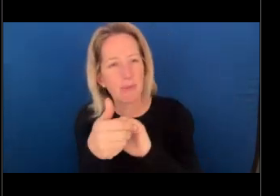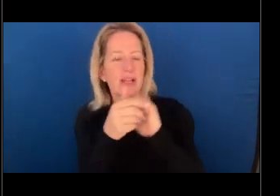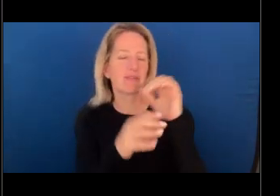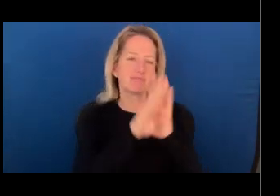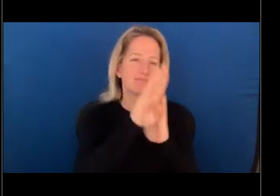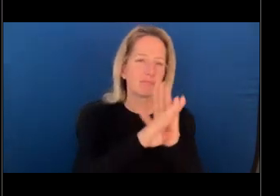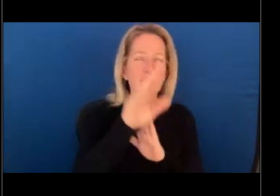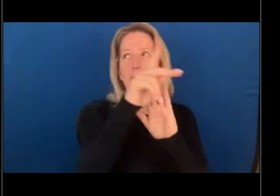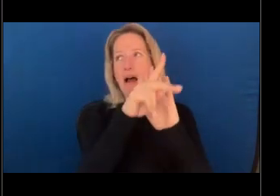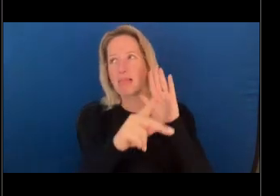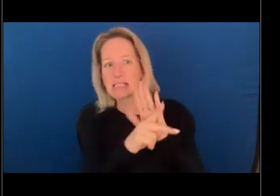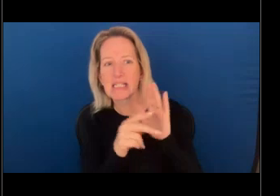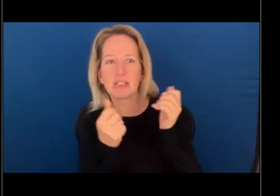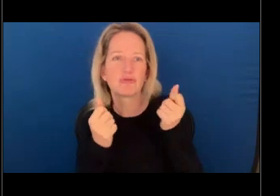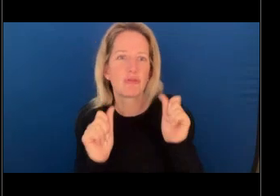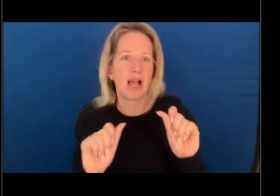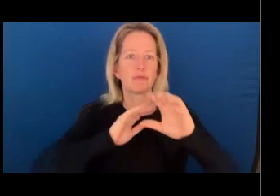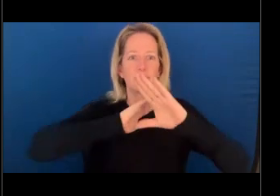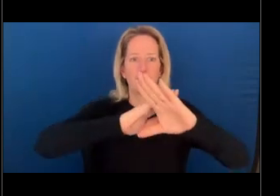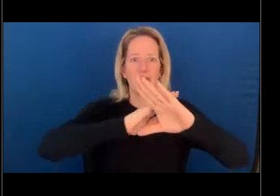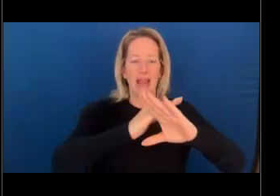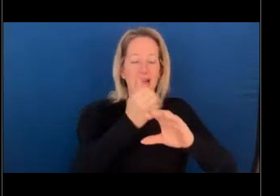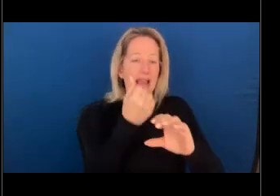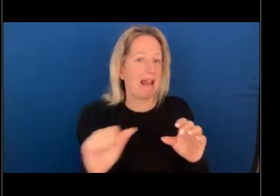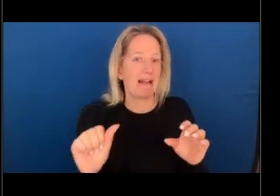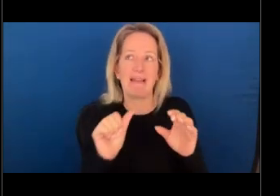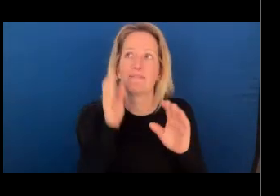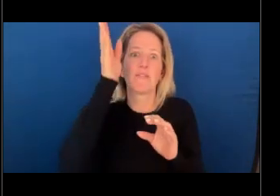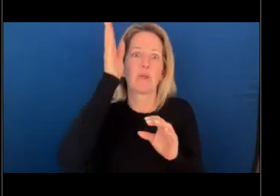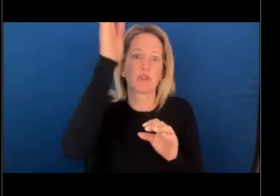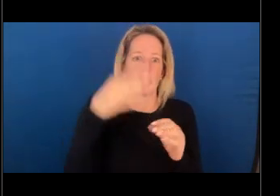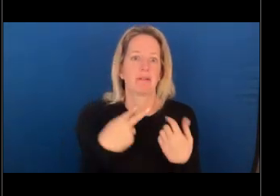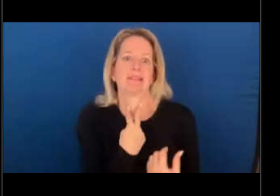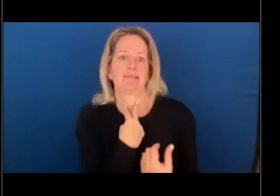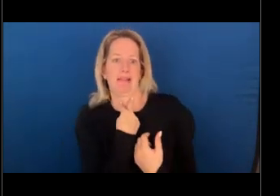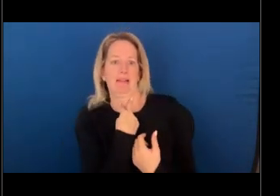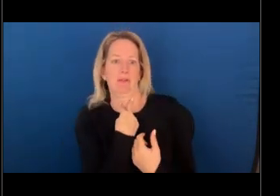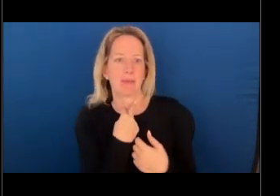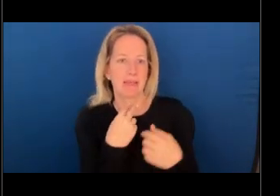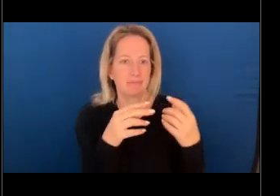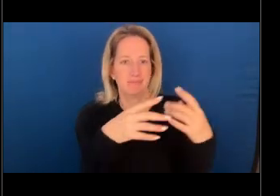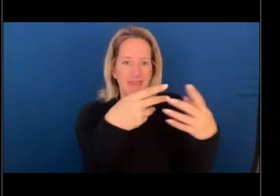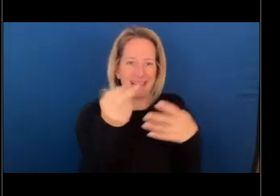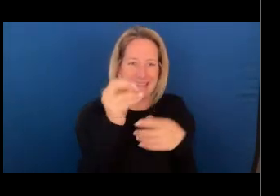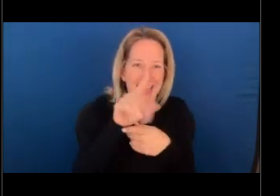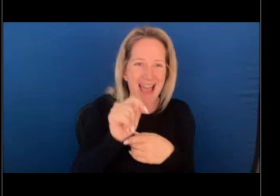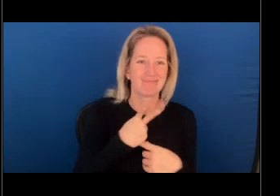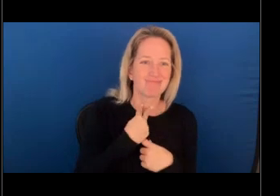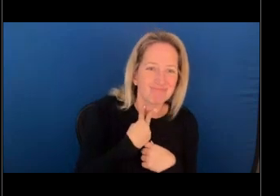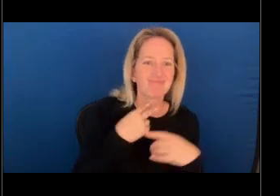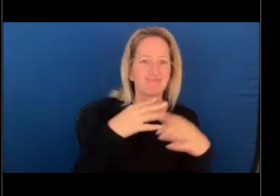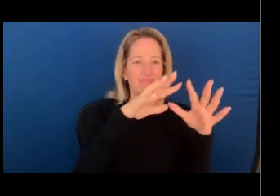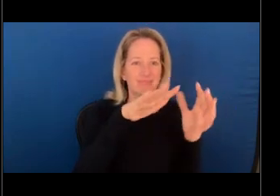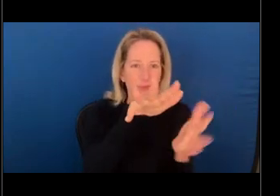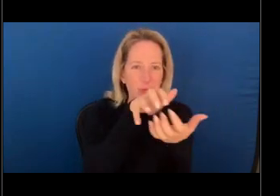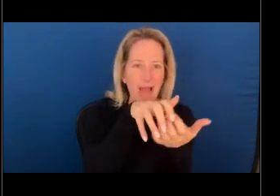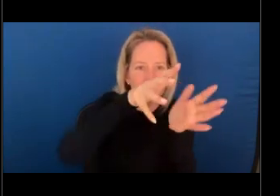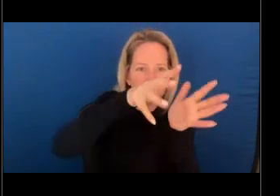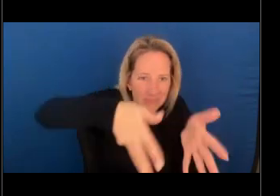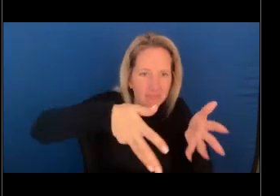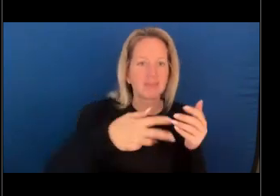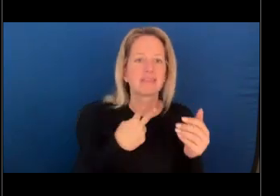might prevent future entanglements on shipwrecks. Second is education, and we're approaching this at the K-12